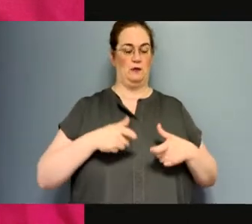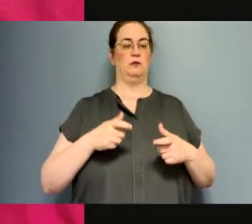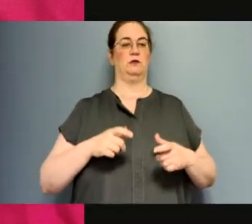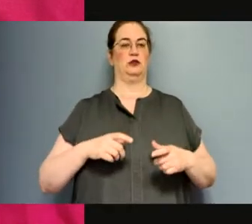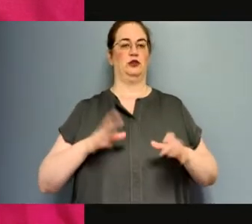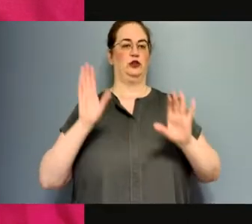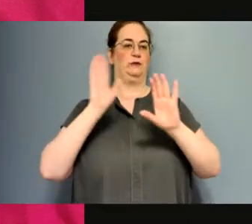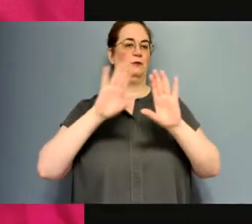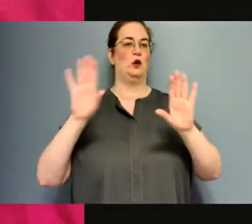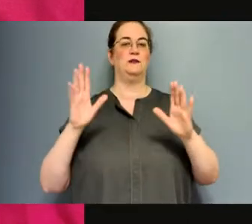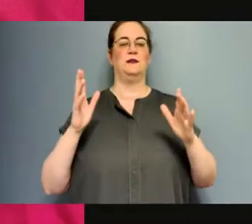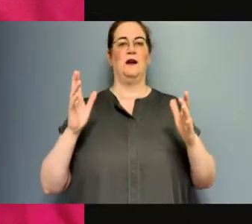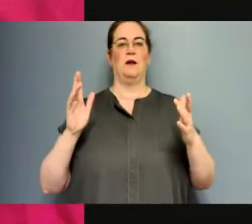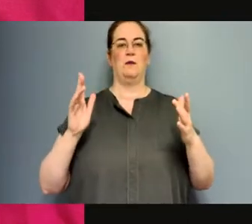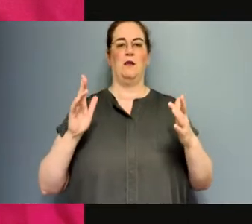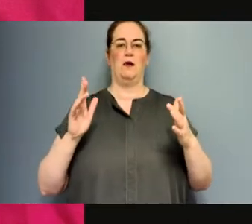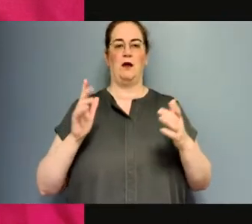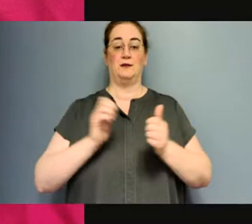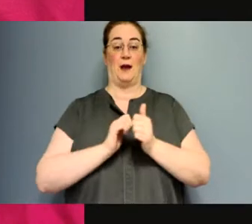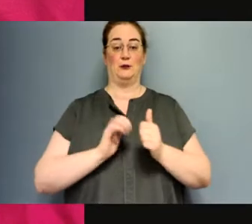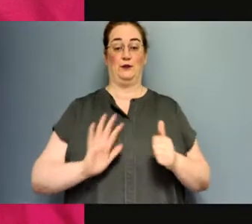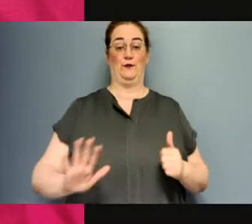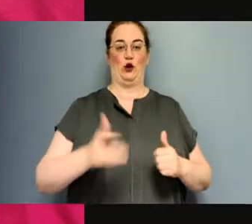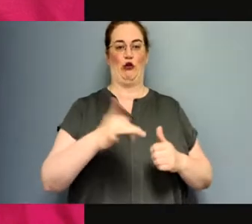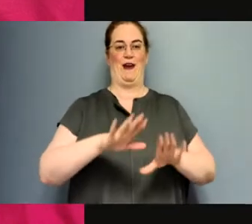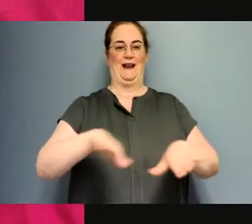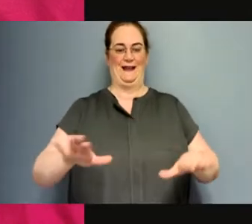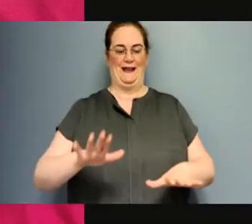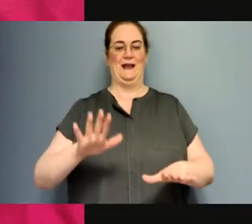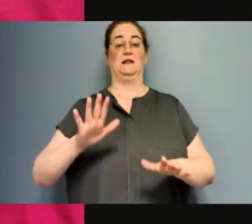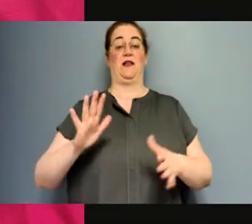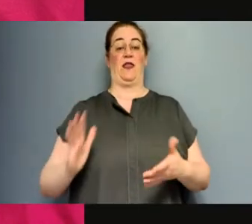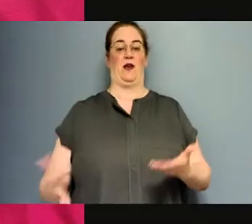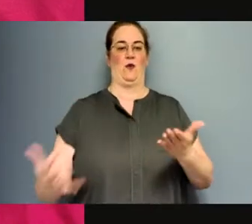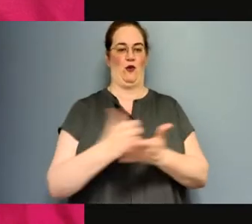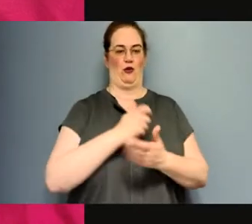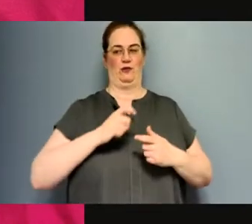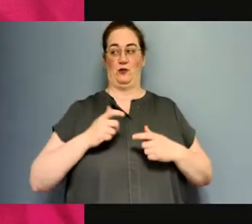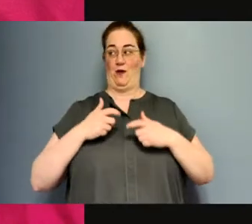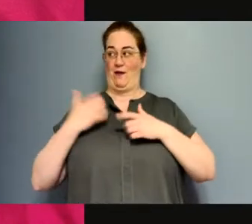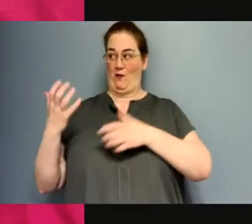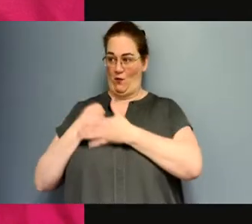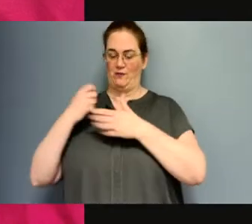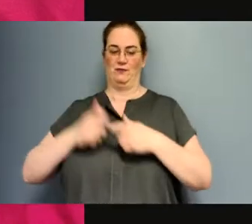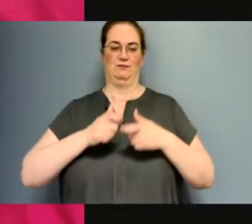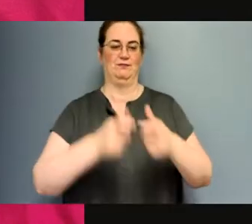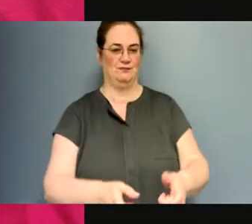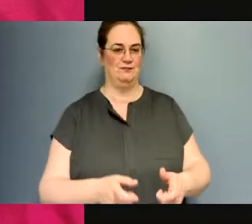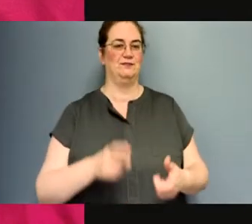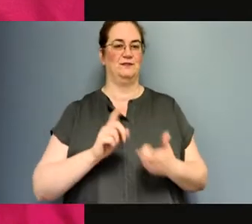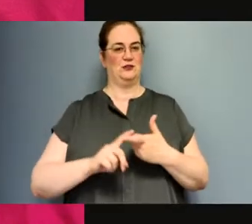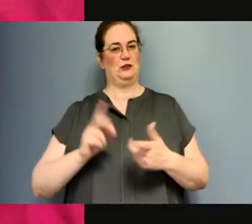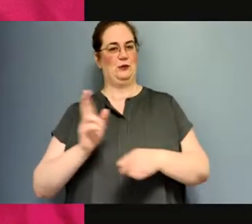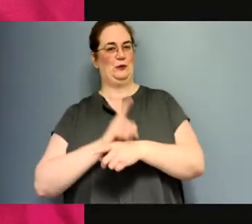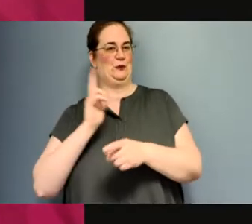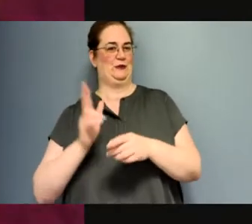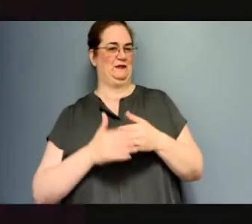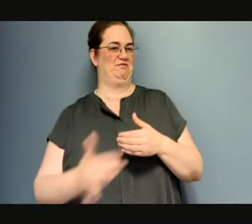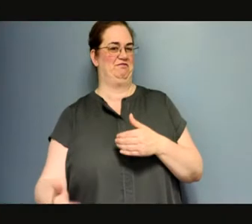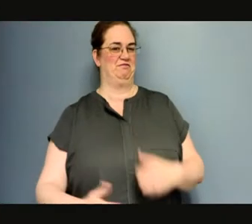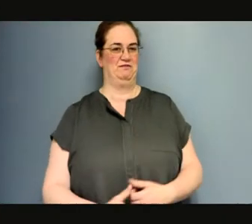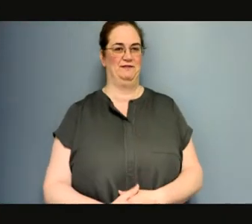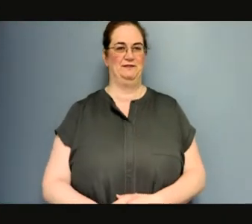as competition for her grandkids to earn and to win. So she puts them to good use. Next.